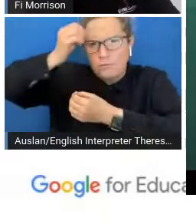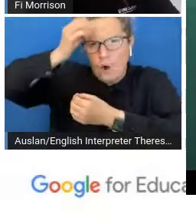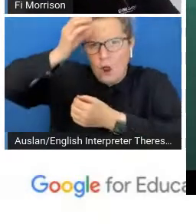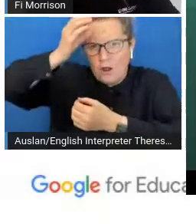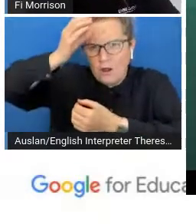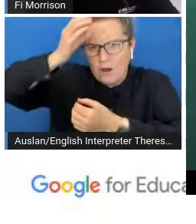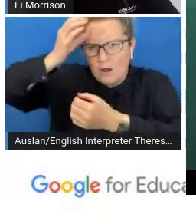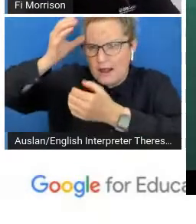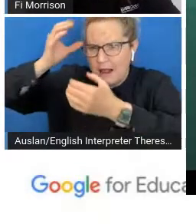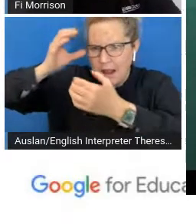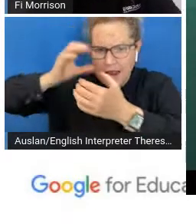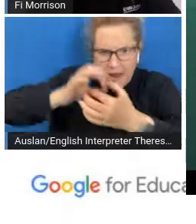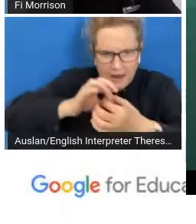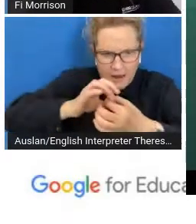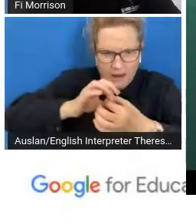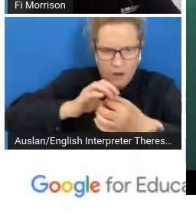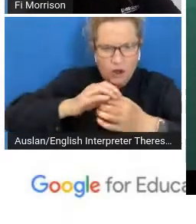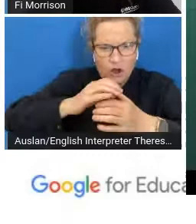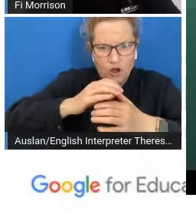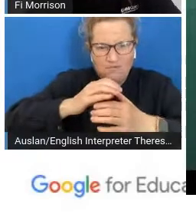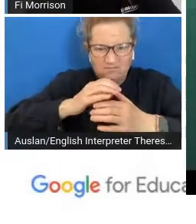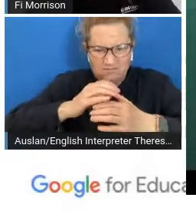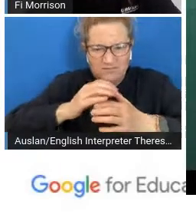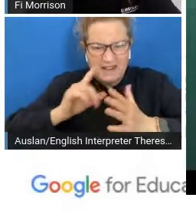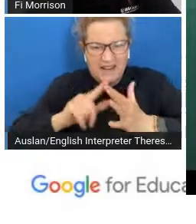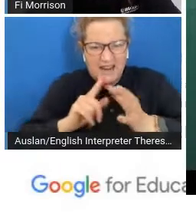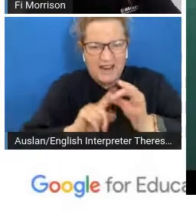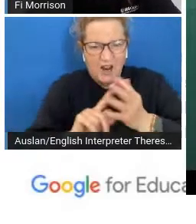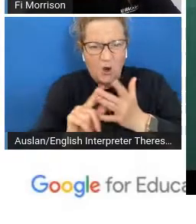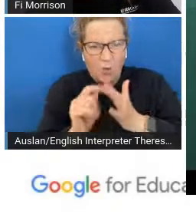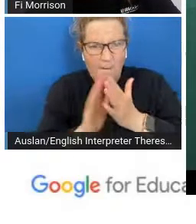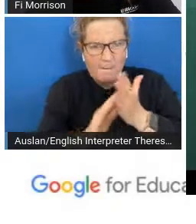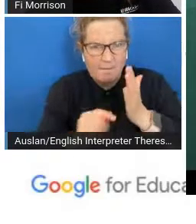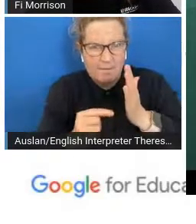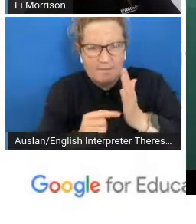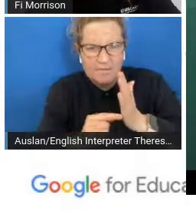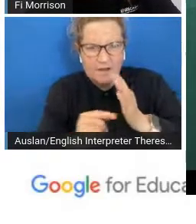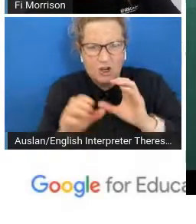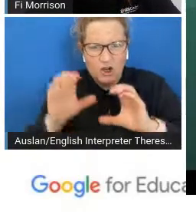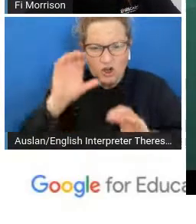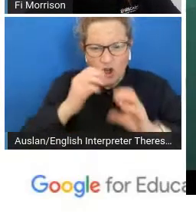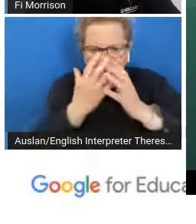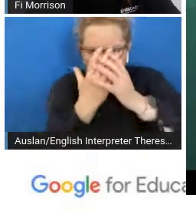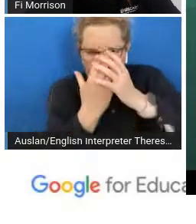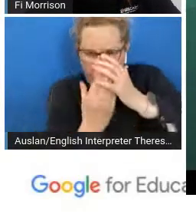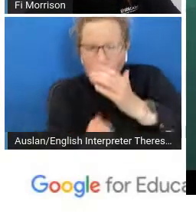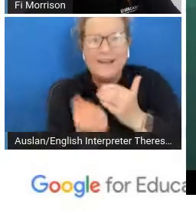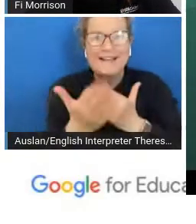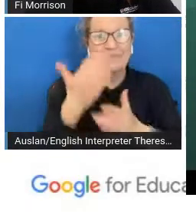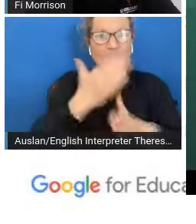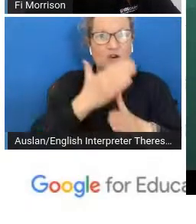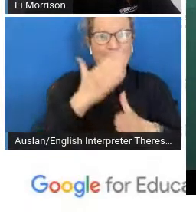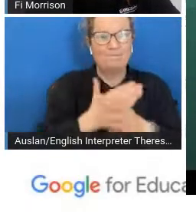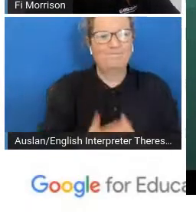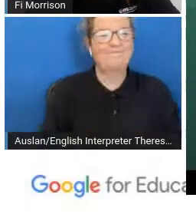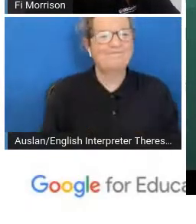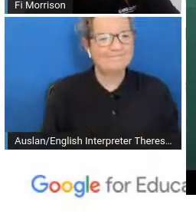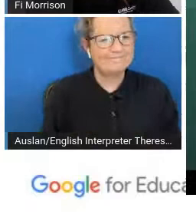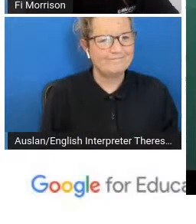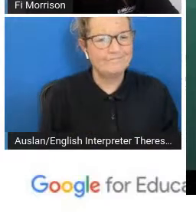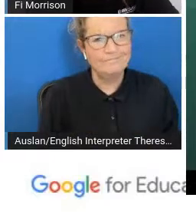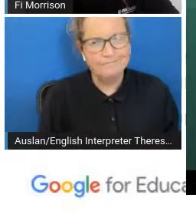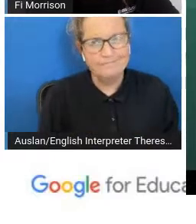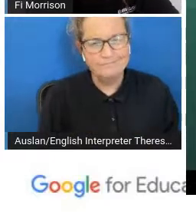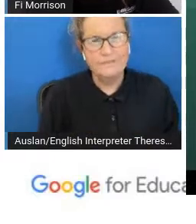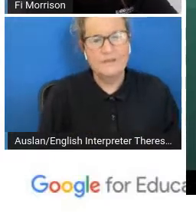that's a pretty good job. And I really want these kids to find their passion and purpose. We've improved literacy and numeracy levels. So